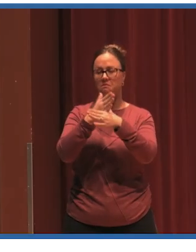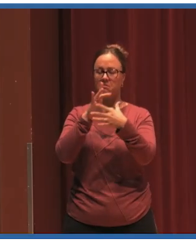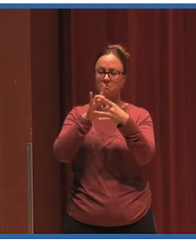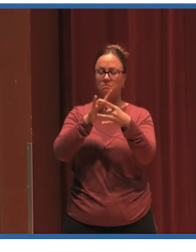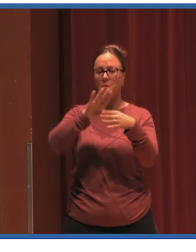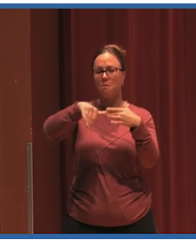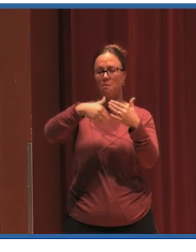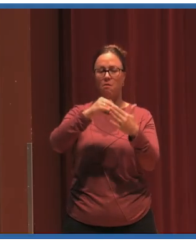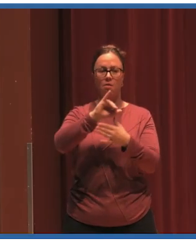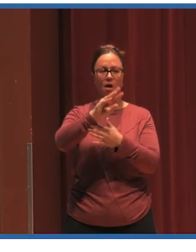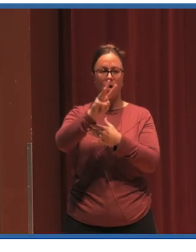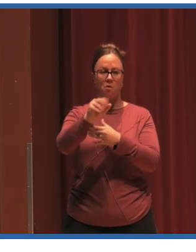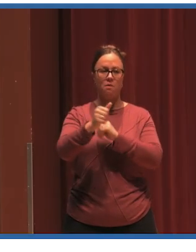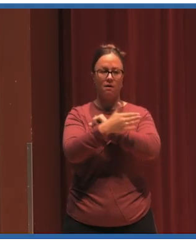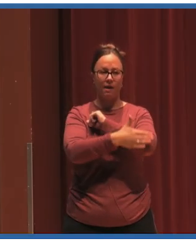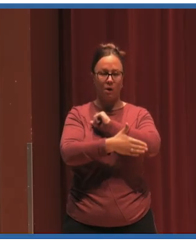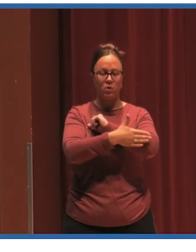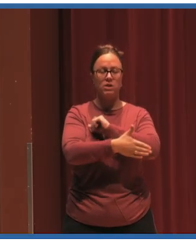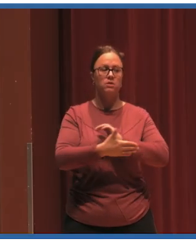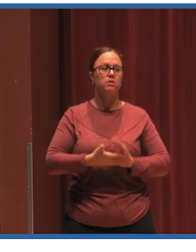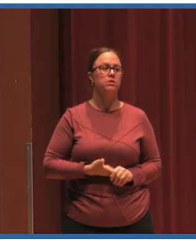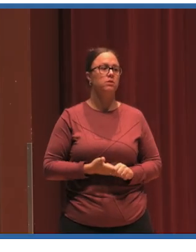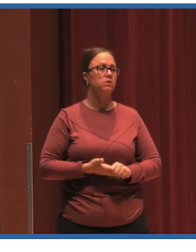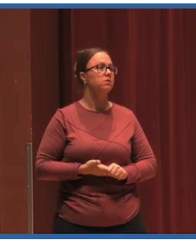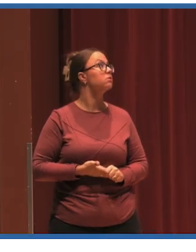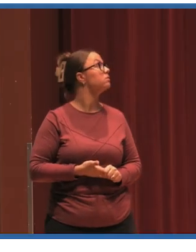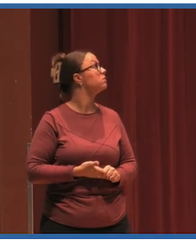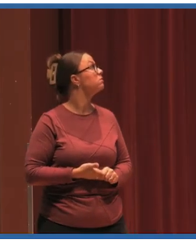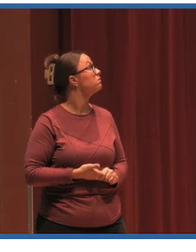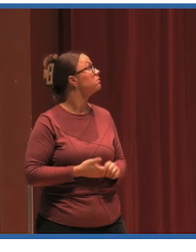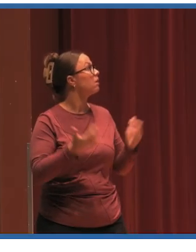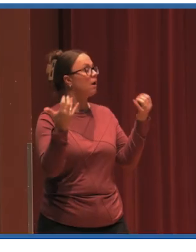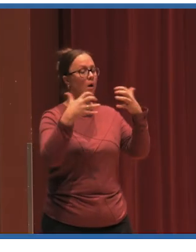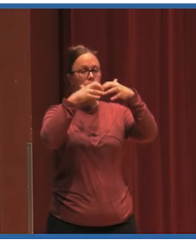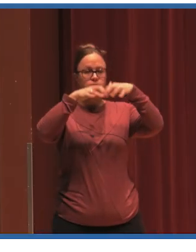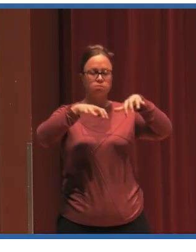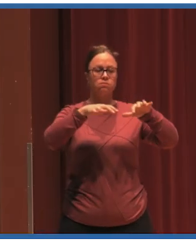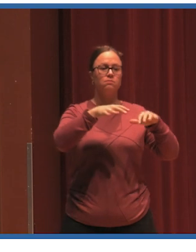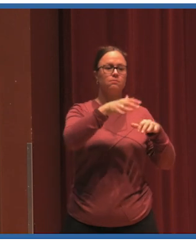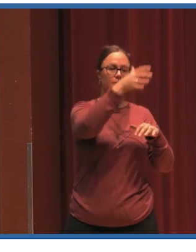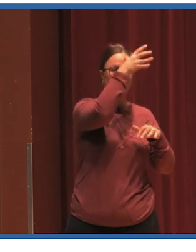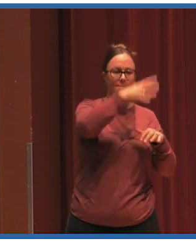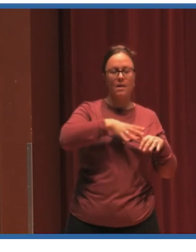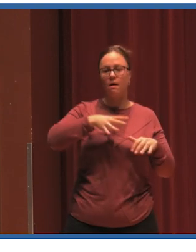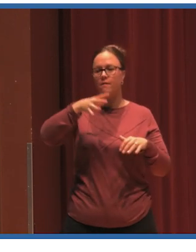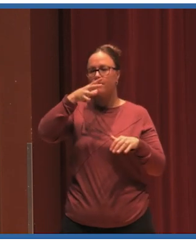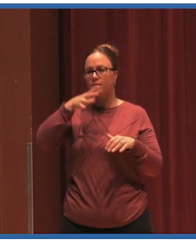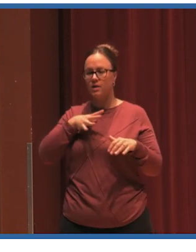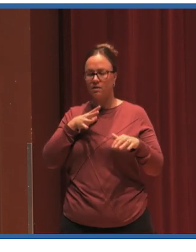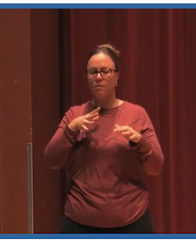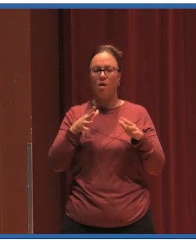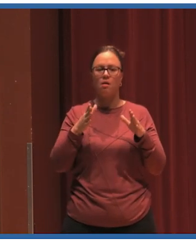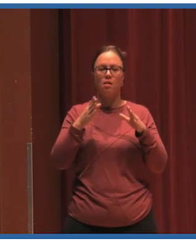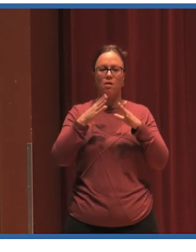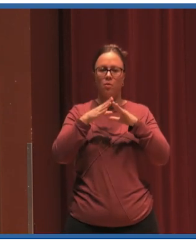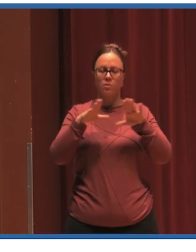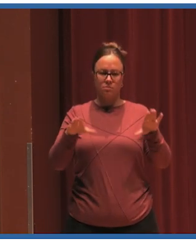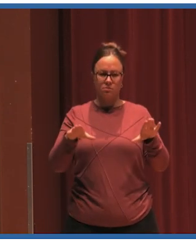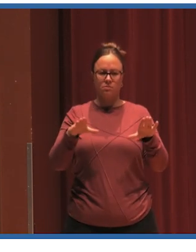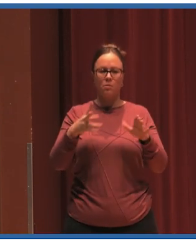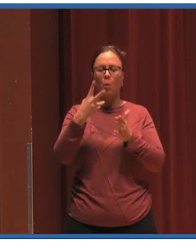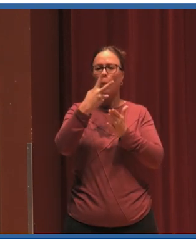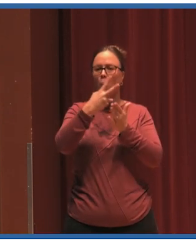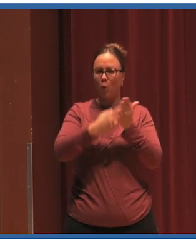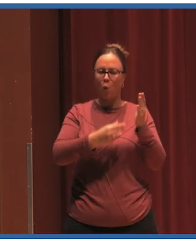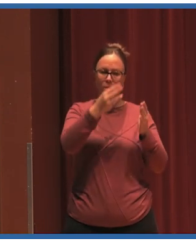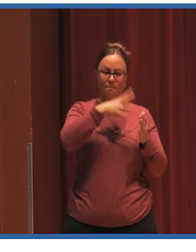Iowa counties. When we have this broken down by male and female, both sexes are above